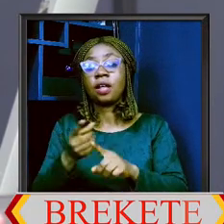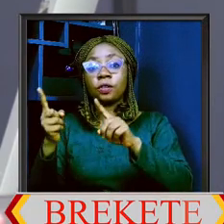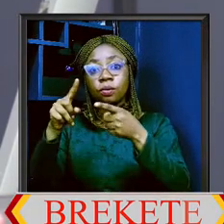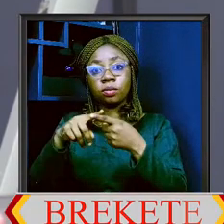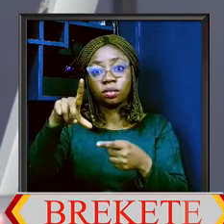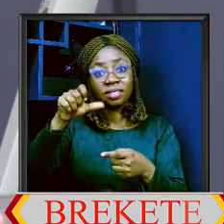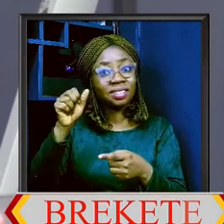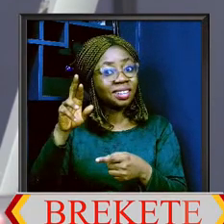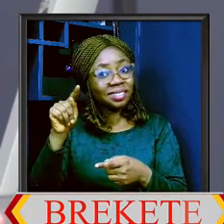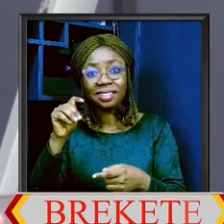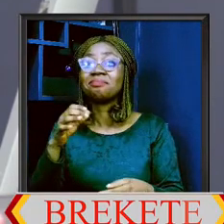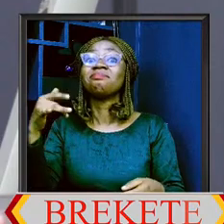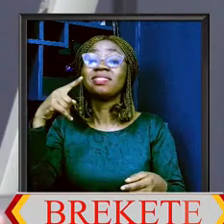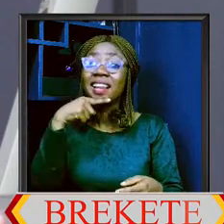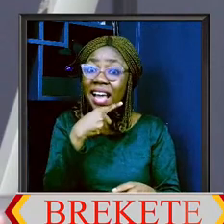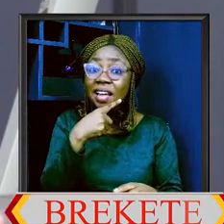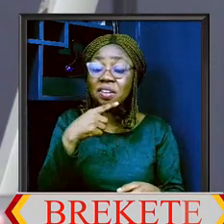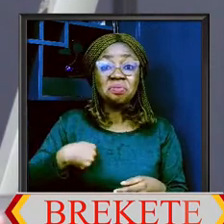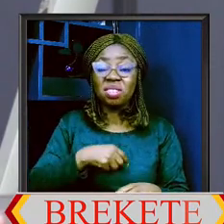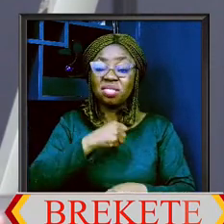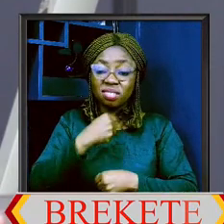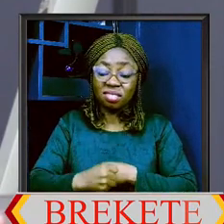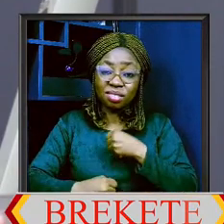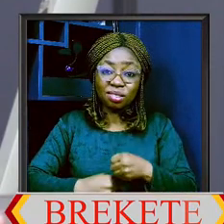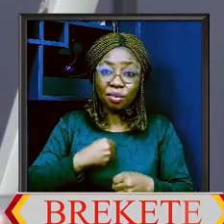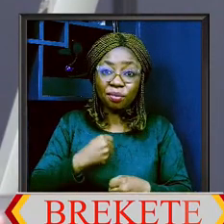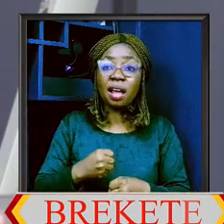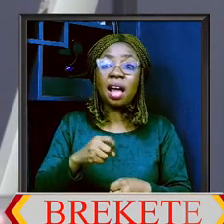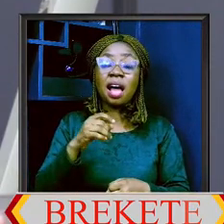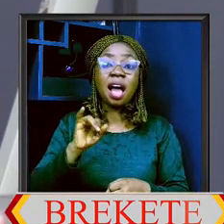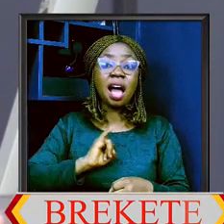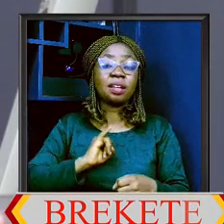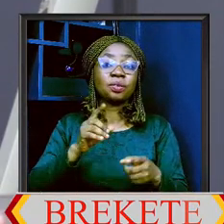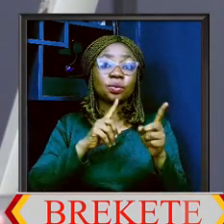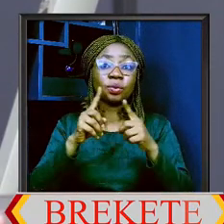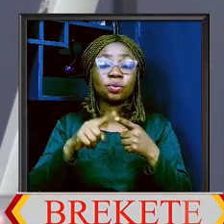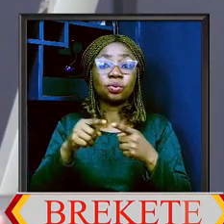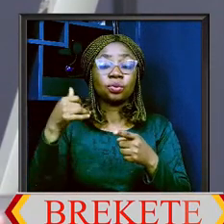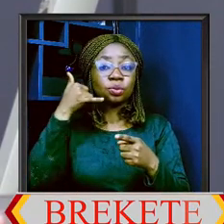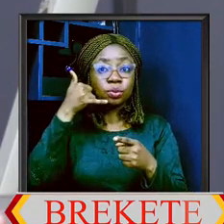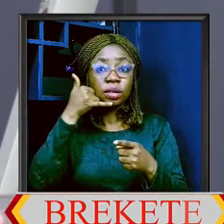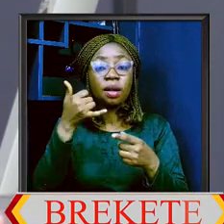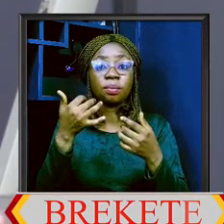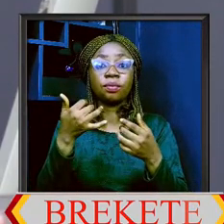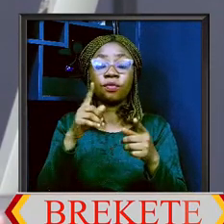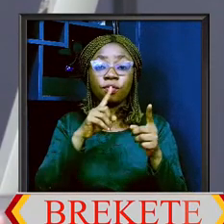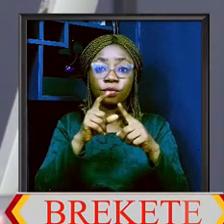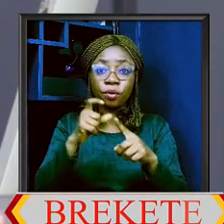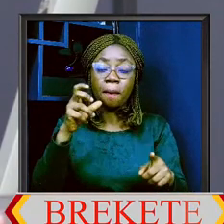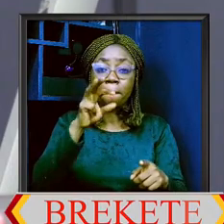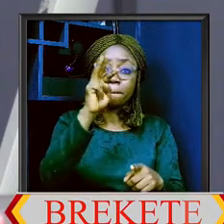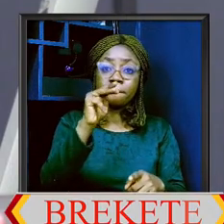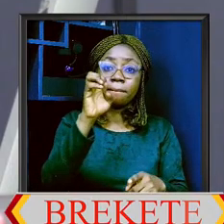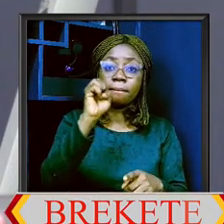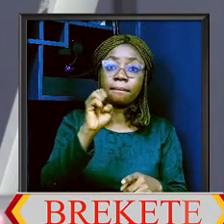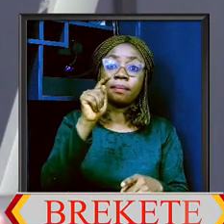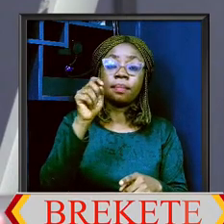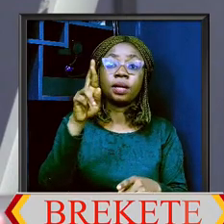col for to from Metro station call accomodation